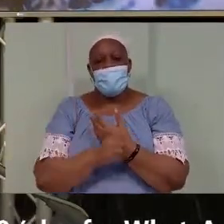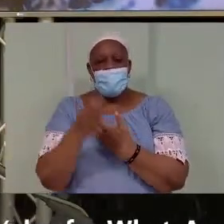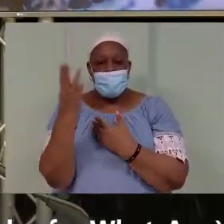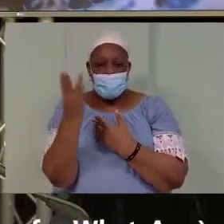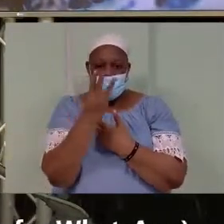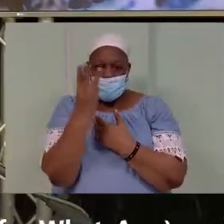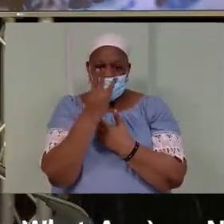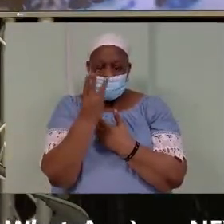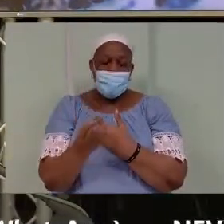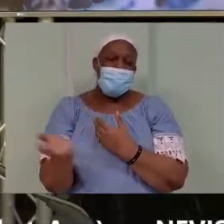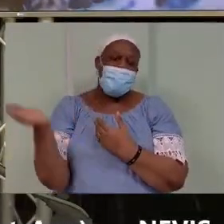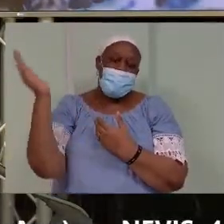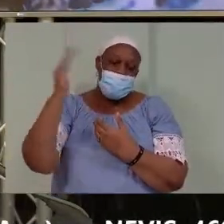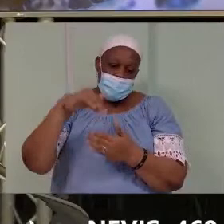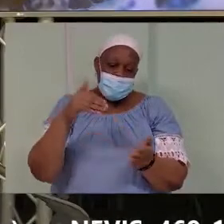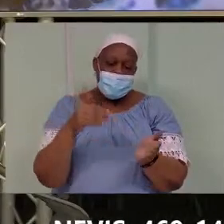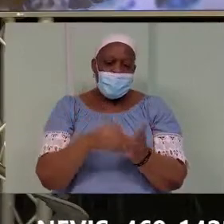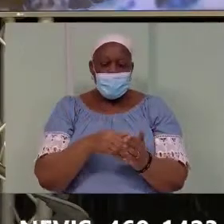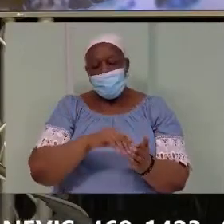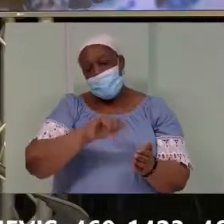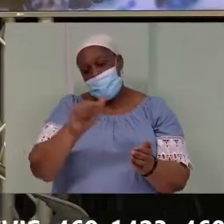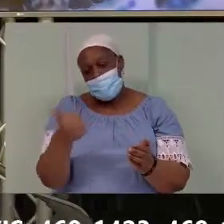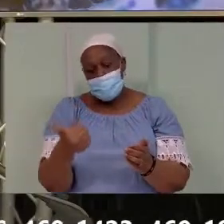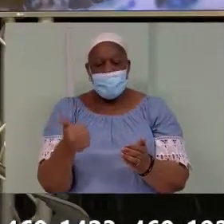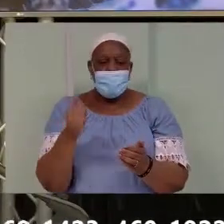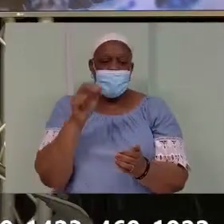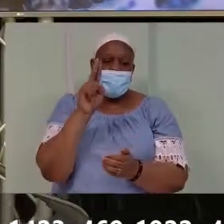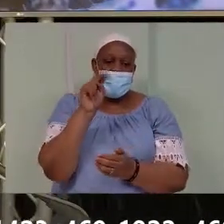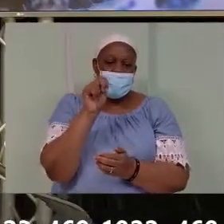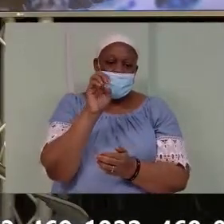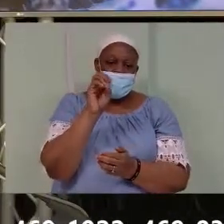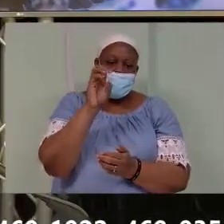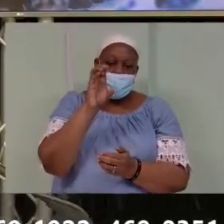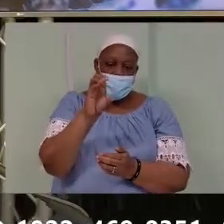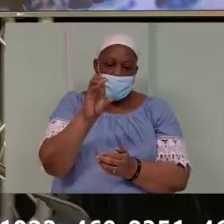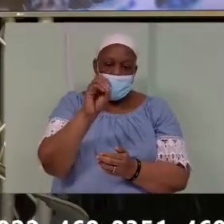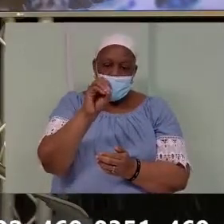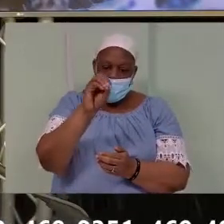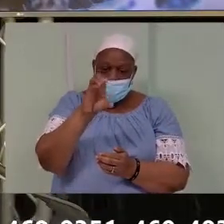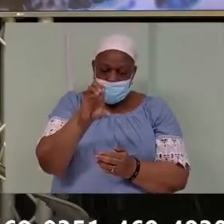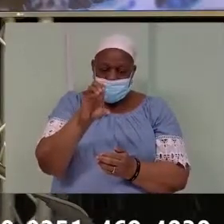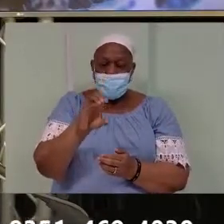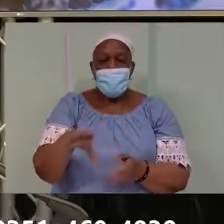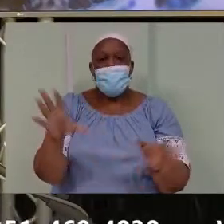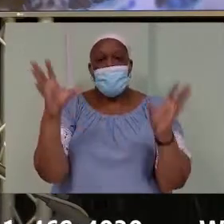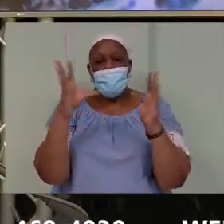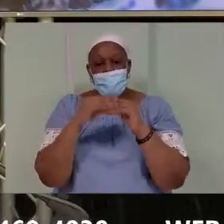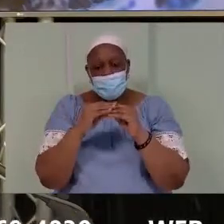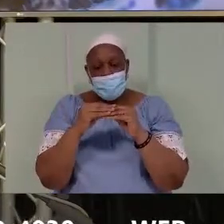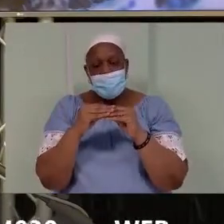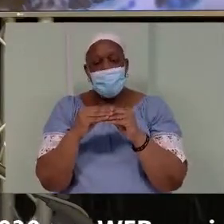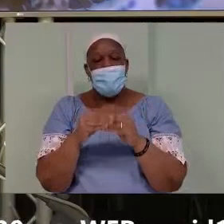back for another NEOC COVID-19